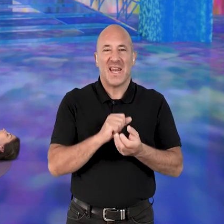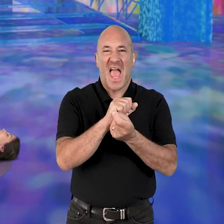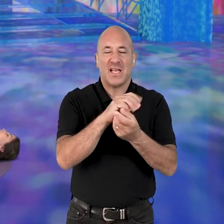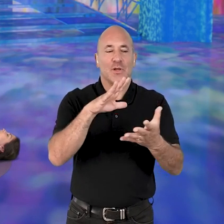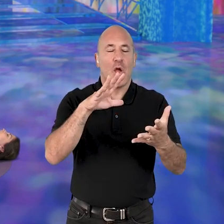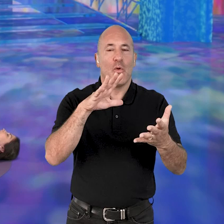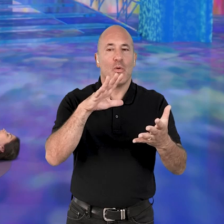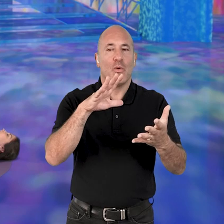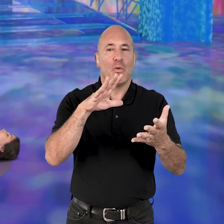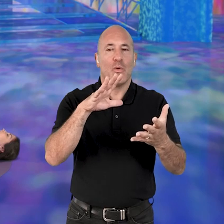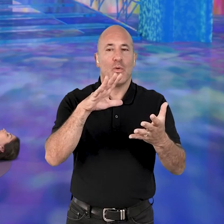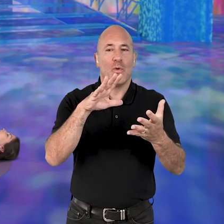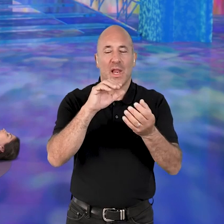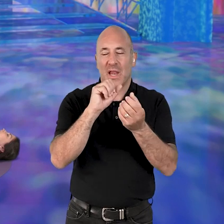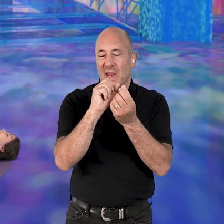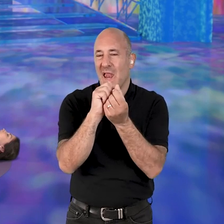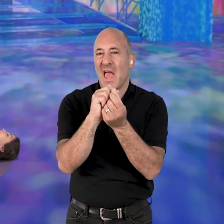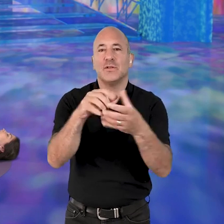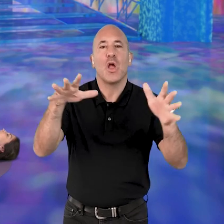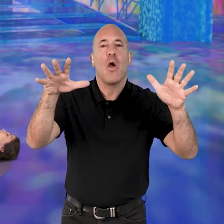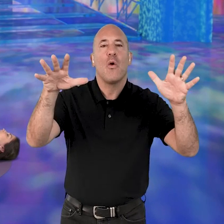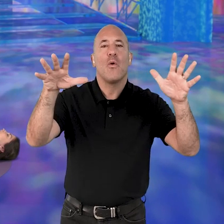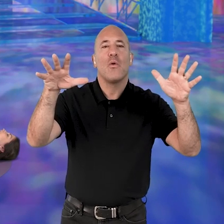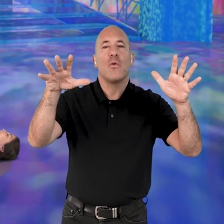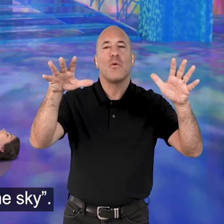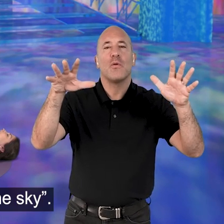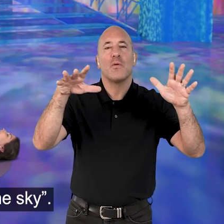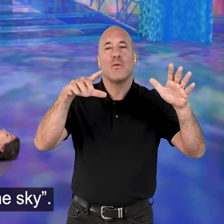Let it go. Let it go.